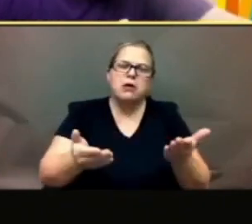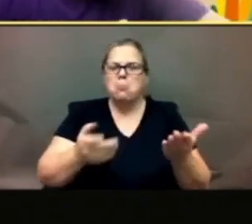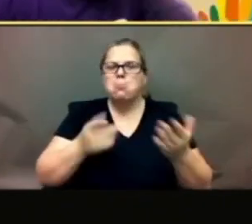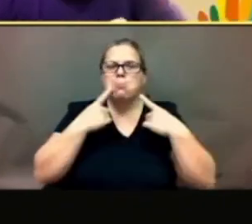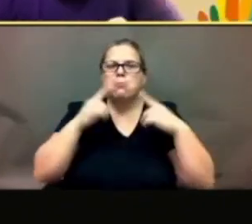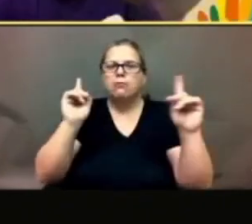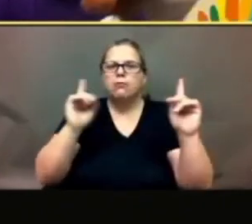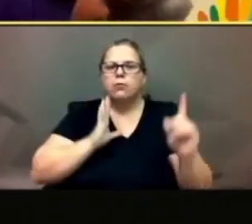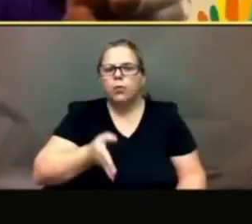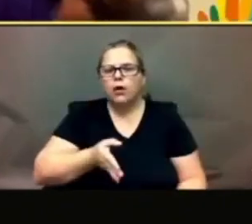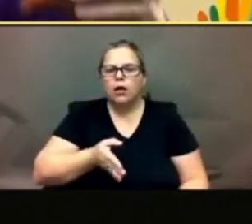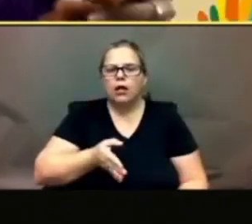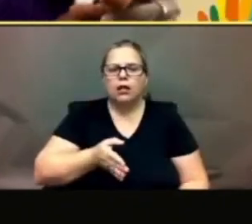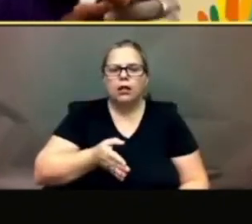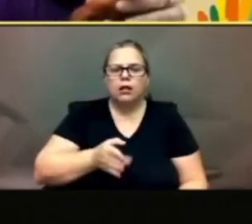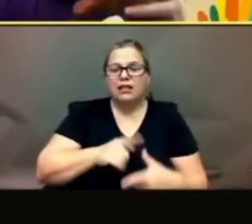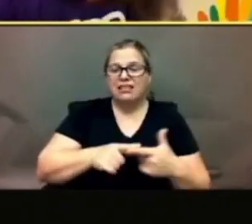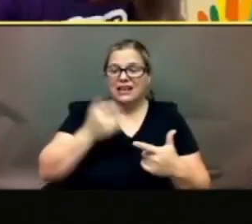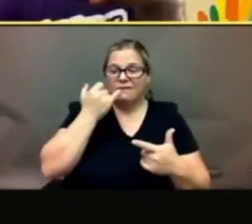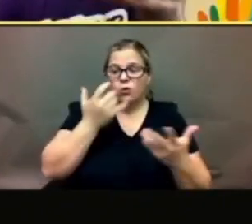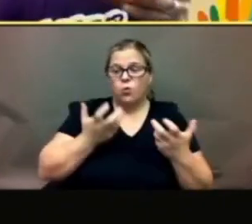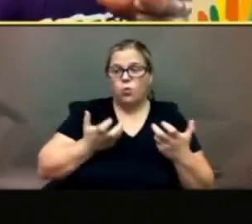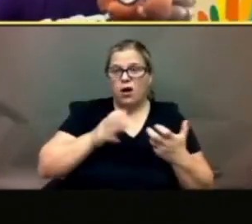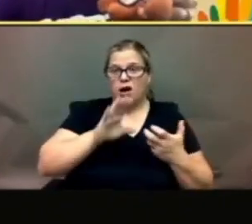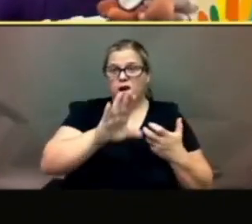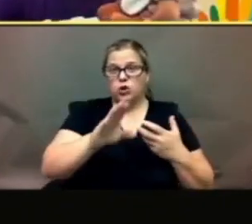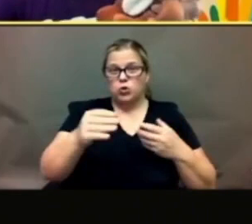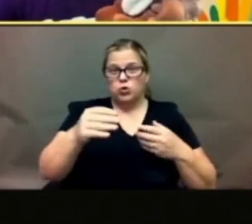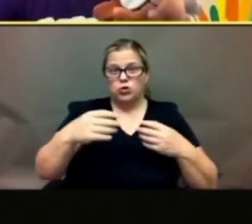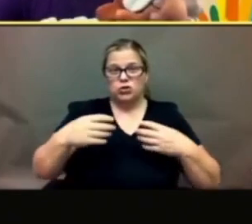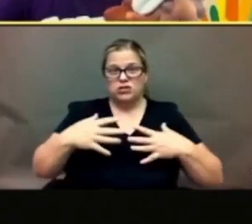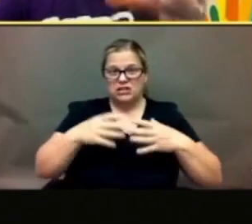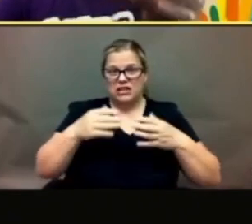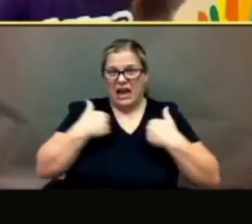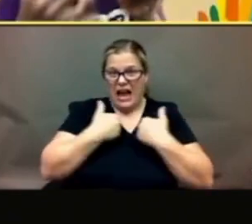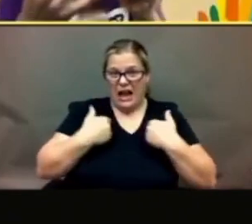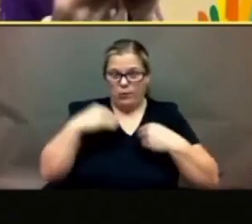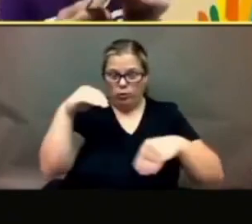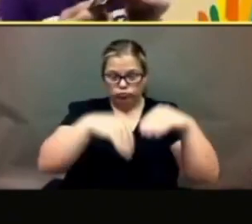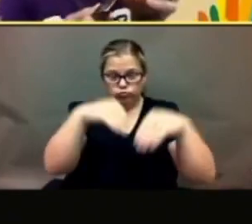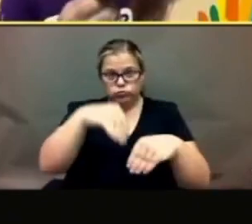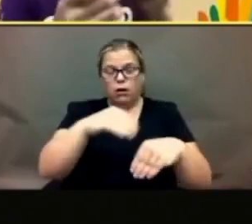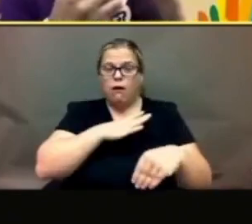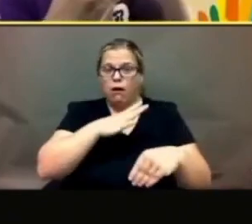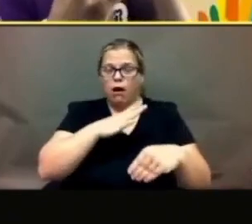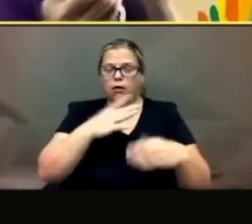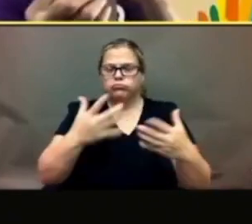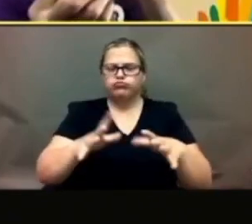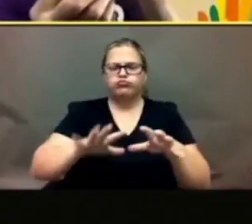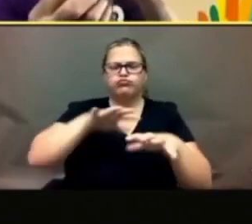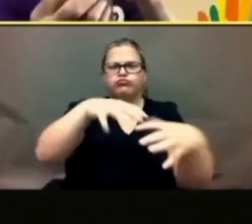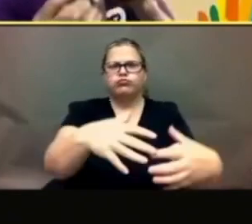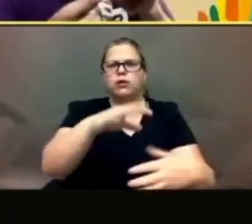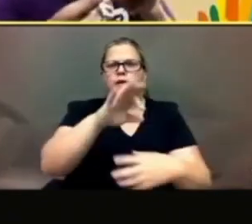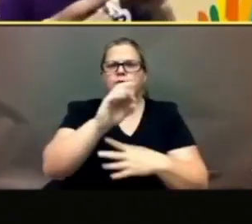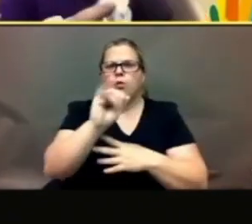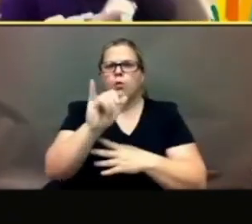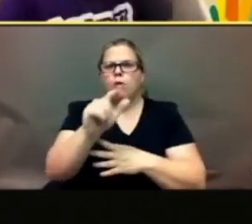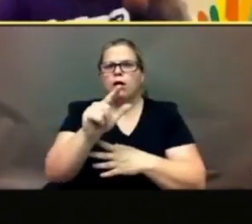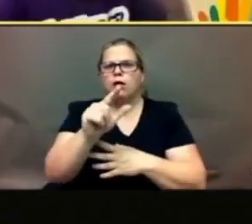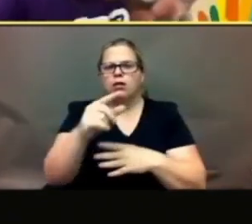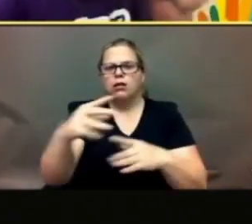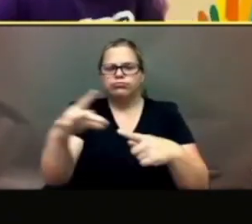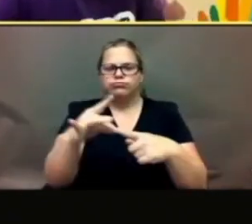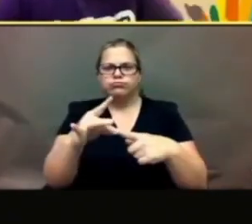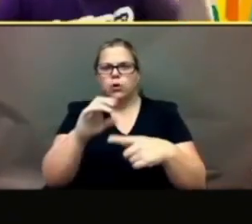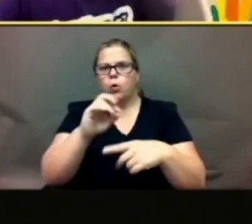want to put your stuffed animal into your Makey Makey circuit, you can just put some foil onto it or conductive tape, and now you can